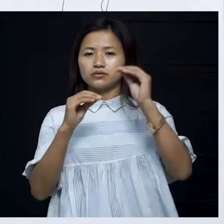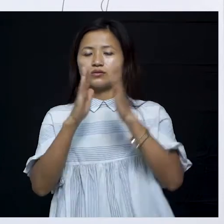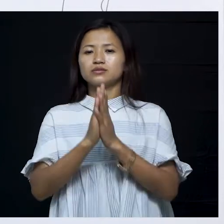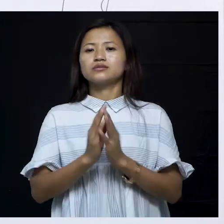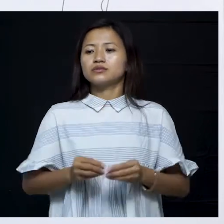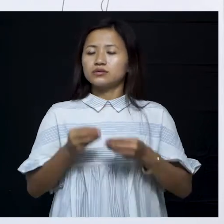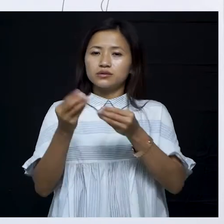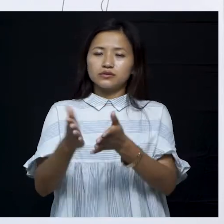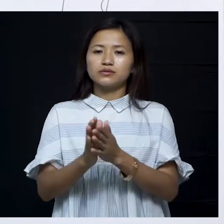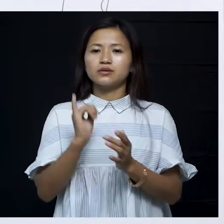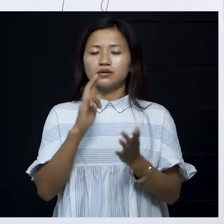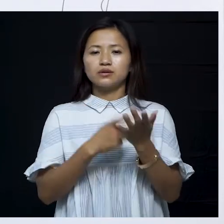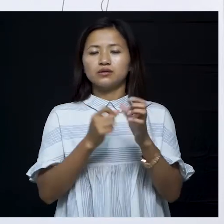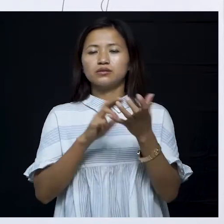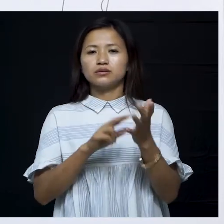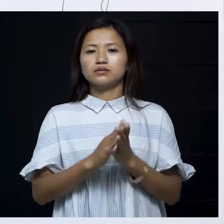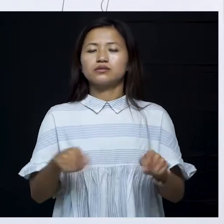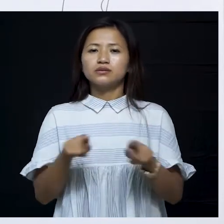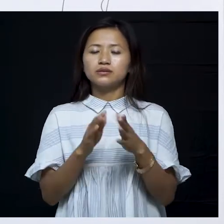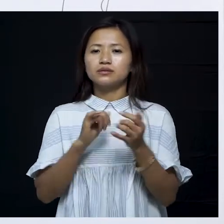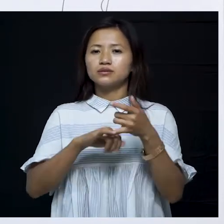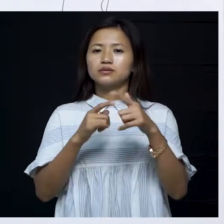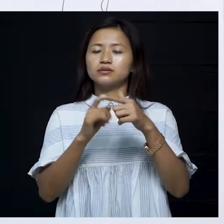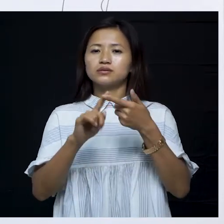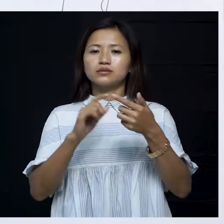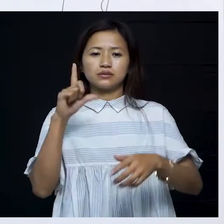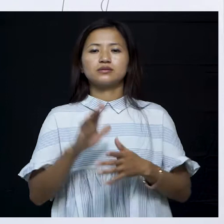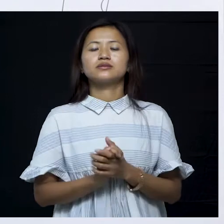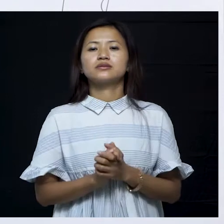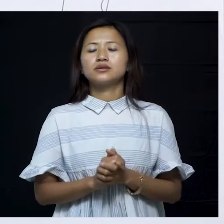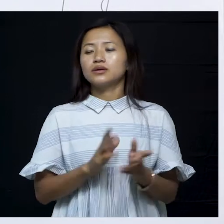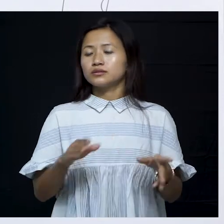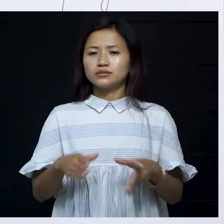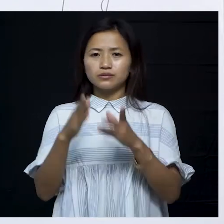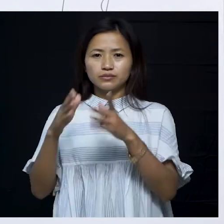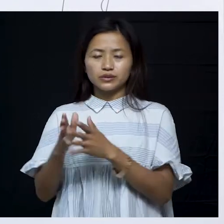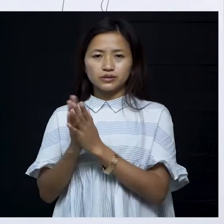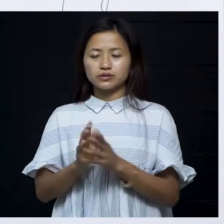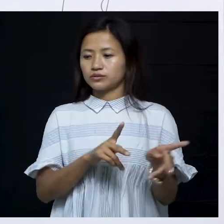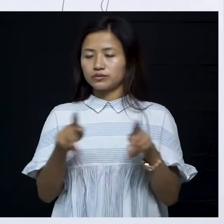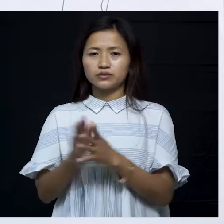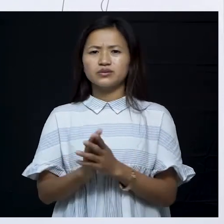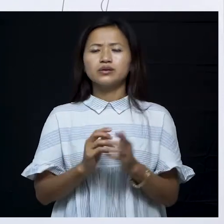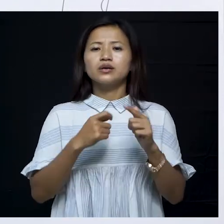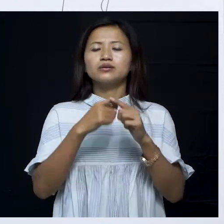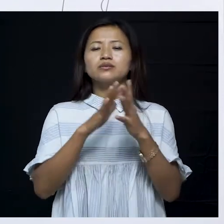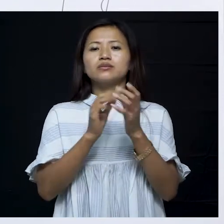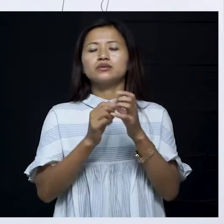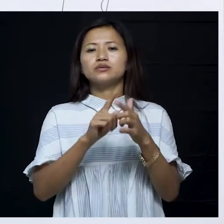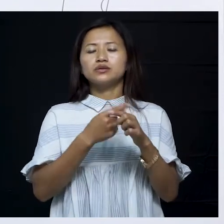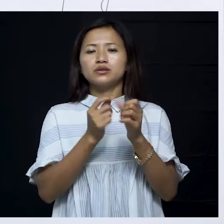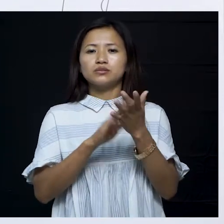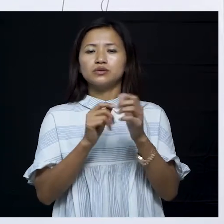for delivering iron and steel. And today we have so many steel plants in different parts of India, like in Bokaro, we have